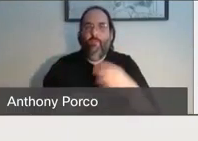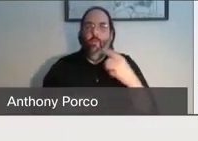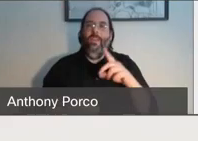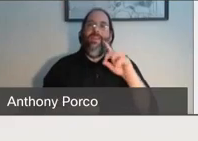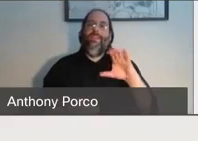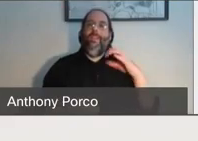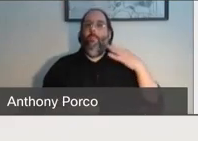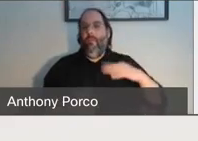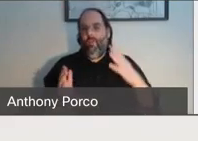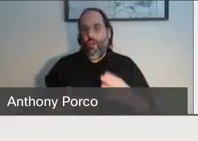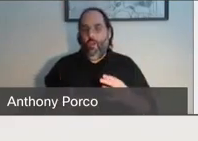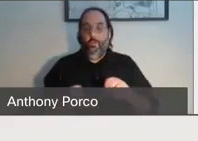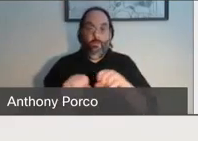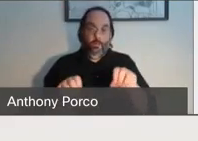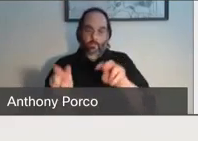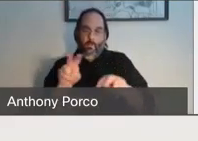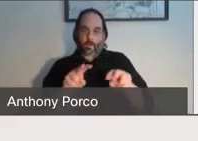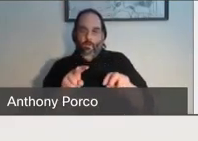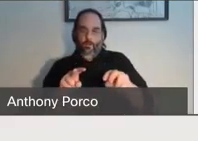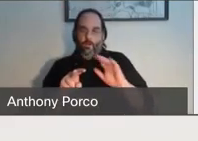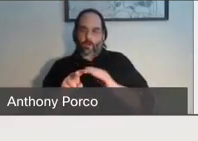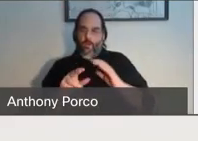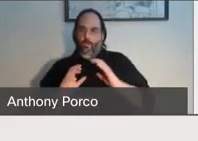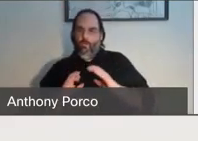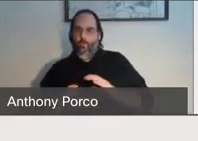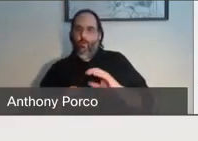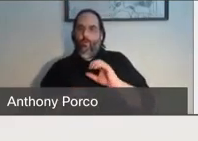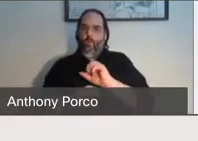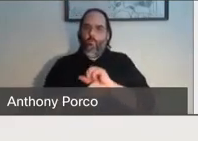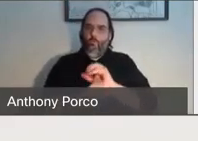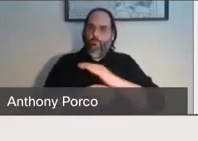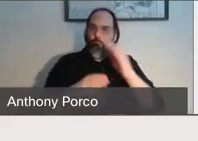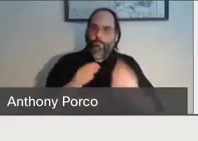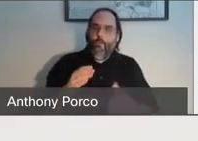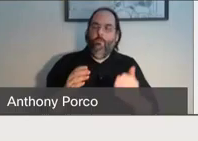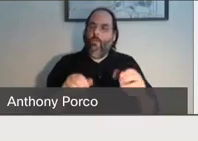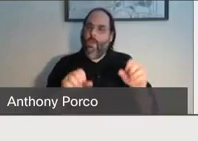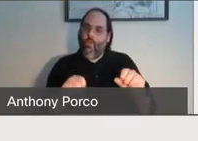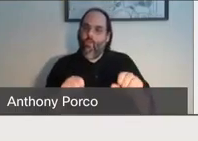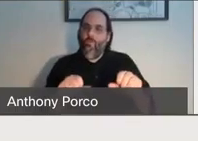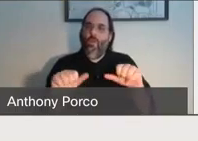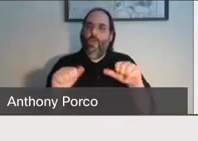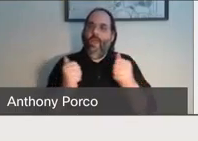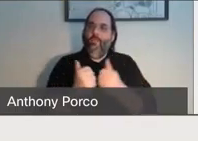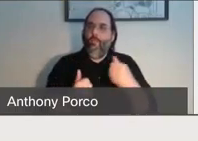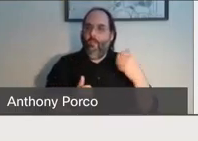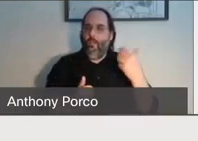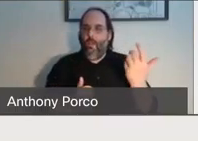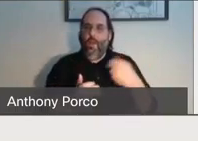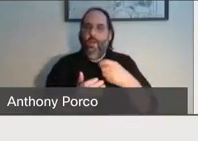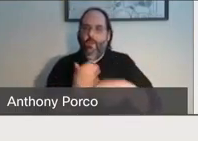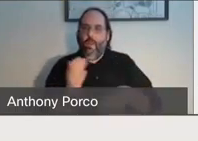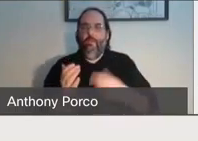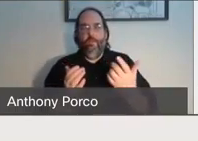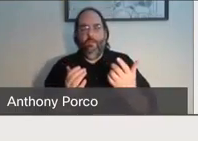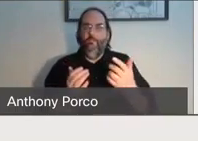beneficiaries. This system monitors our consumer employment outcomes and eligible agency expenses for reimbursement from